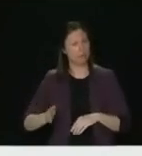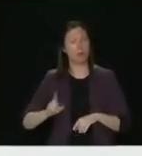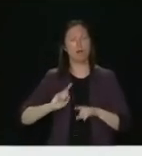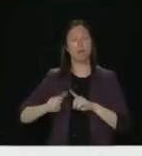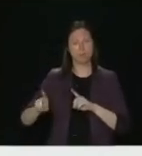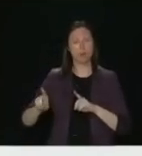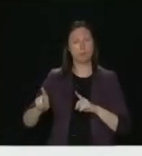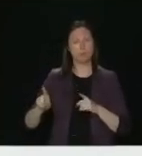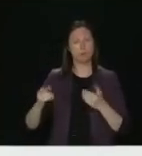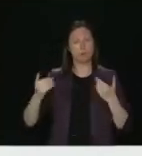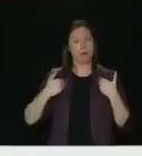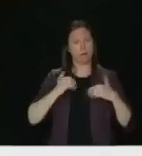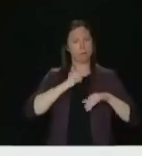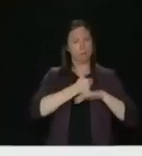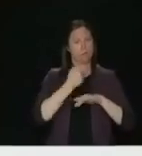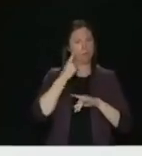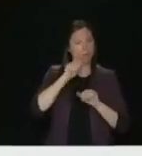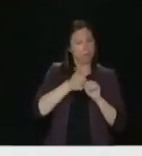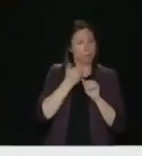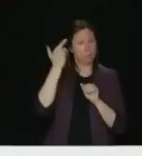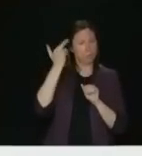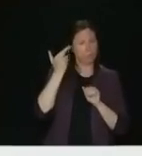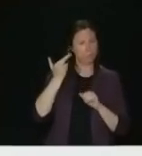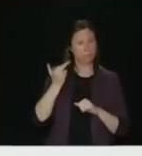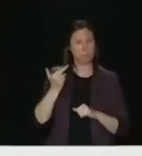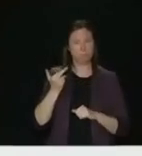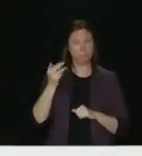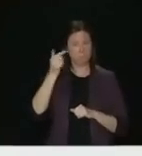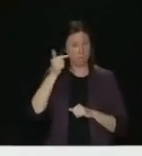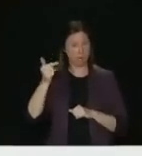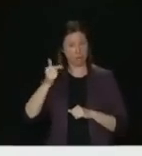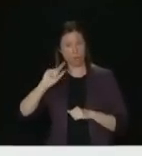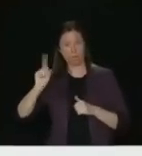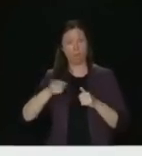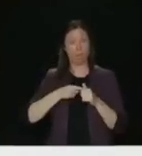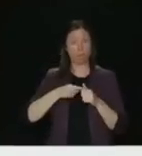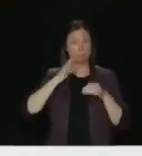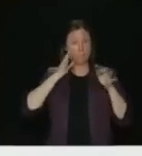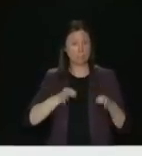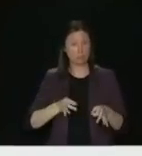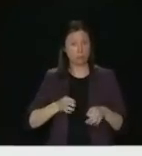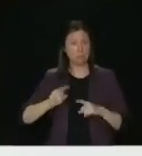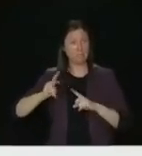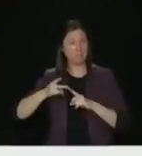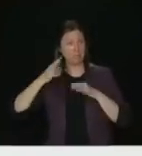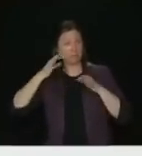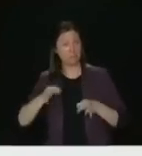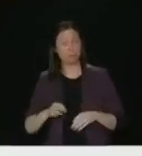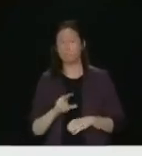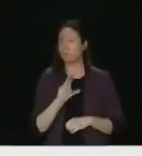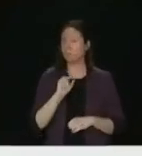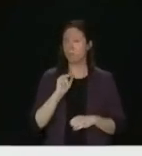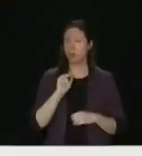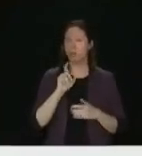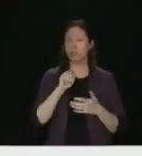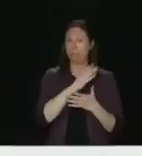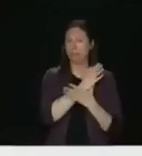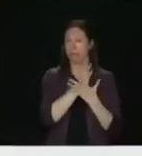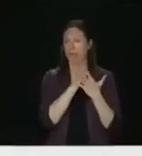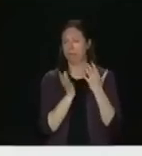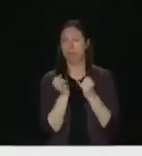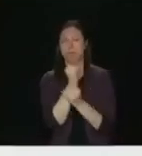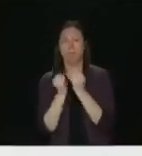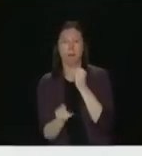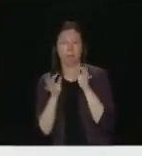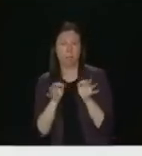Invoking the Emergencies Act is never the first thing a government should do, nor even the second. The Act is to be